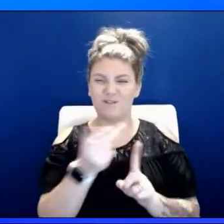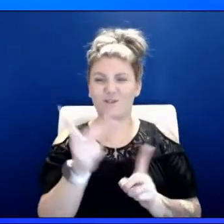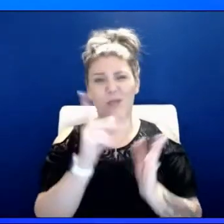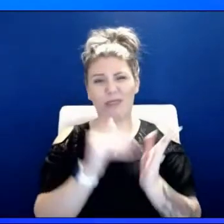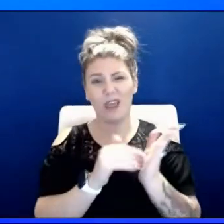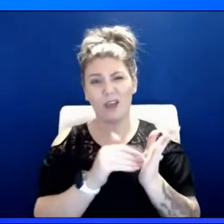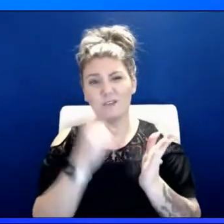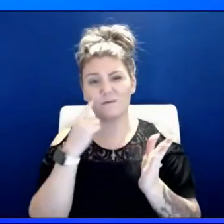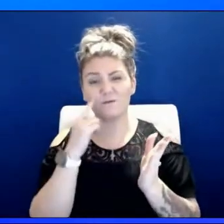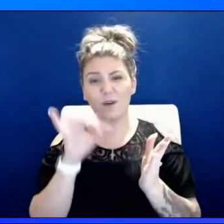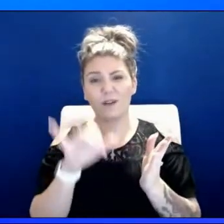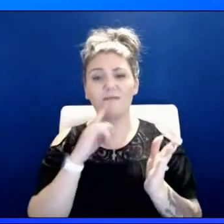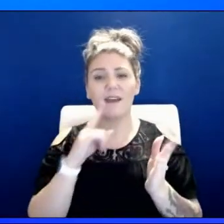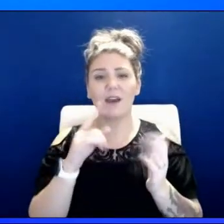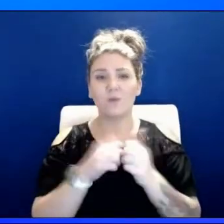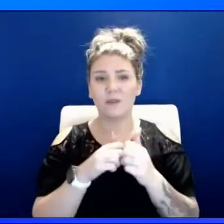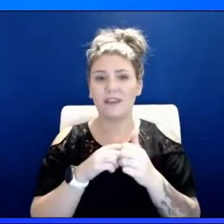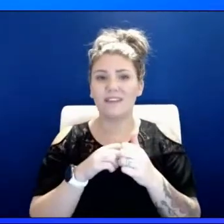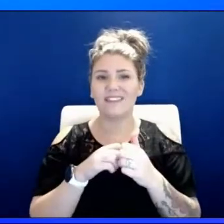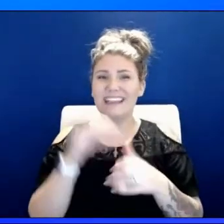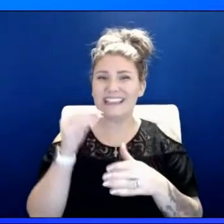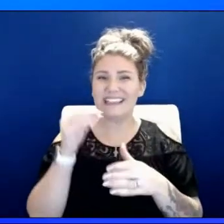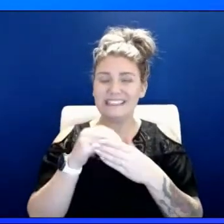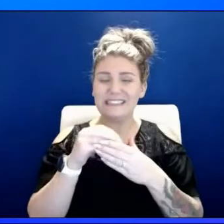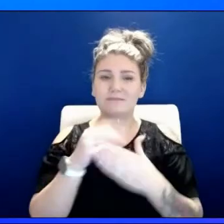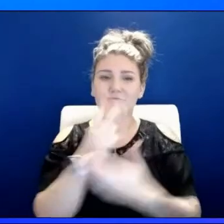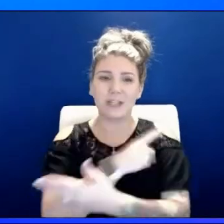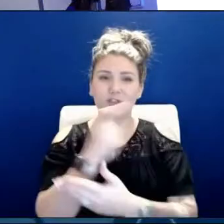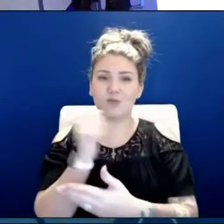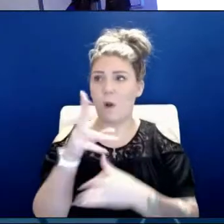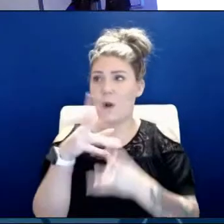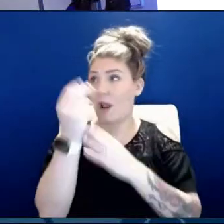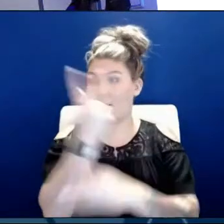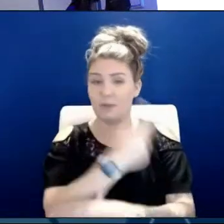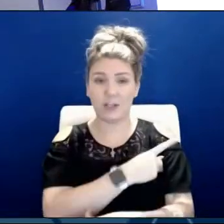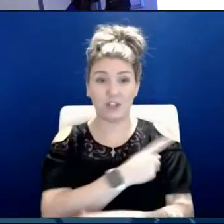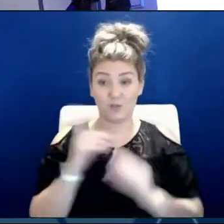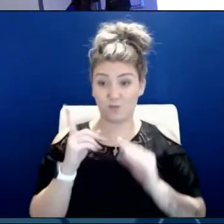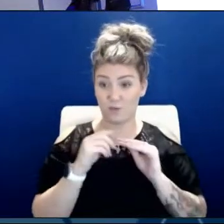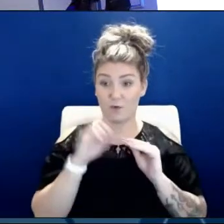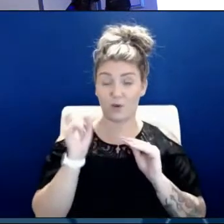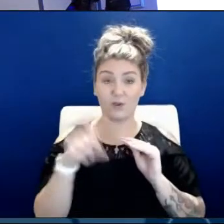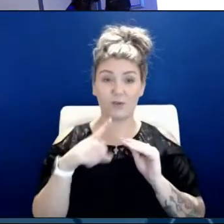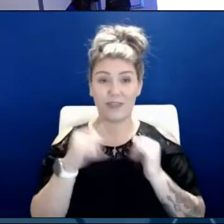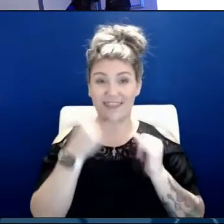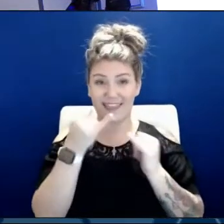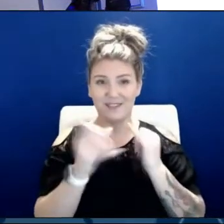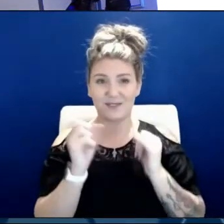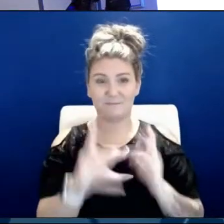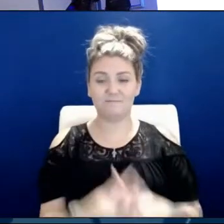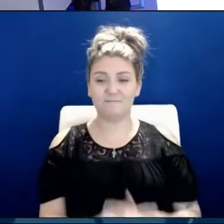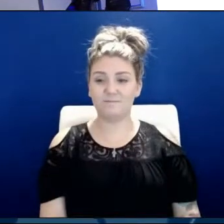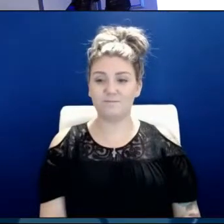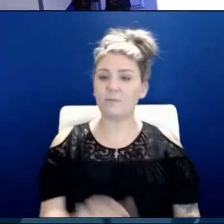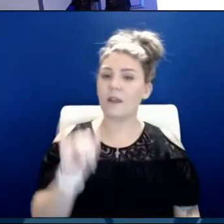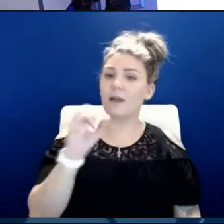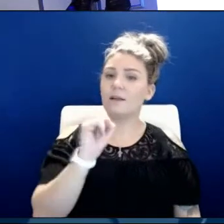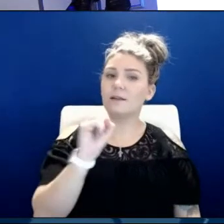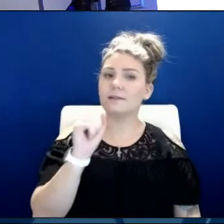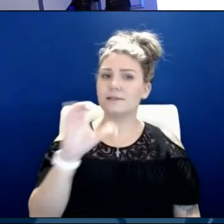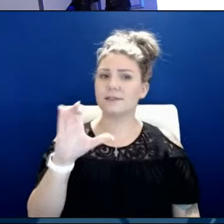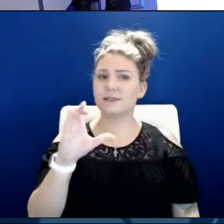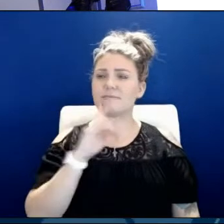of ambulatory or inpatient treatment with COVID. Jess, one more question. Last question. Okay. Isaac is saying, I assume that